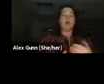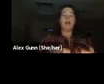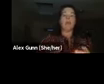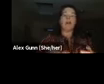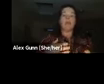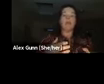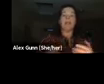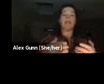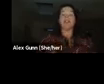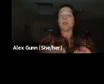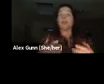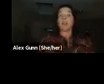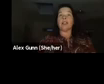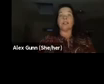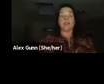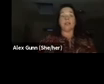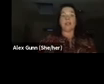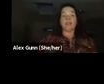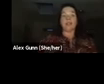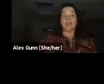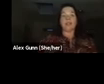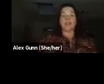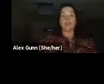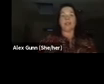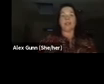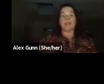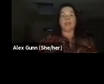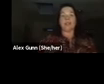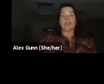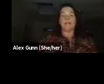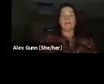be aware of the many additional sites of discrimination that may arise.